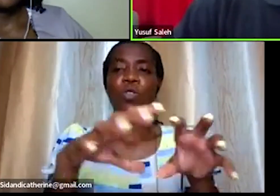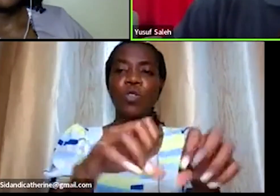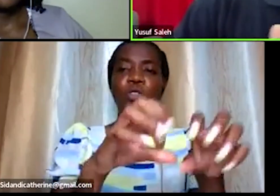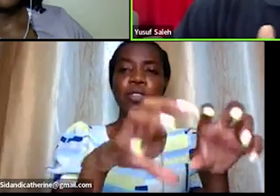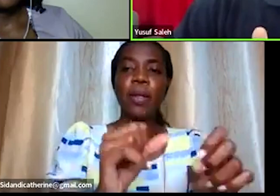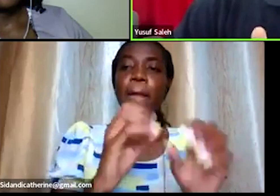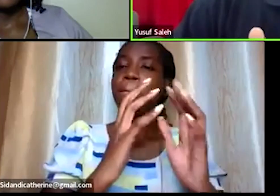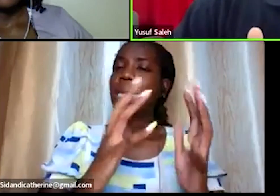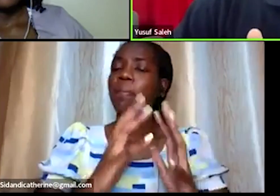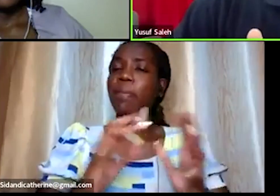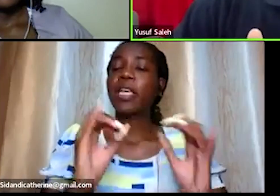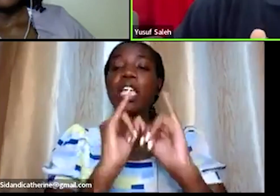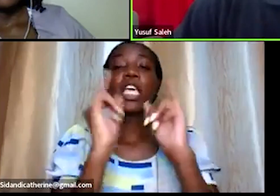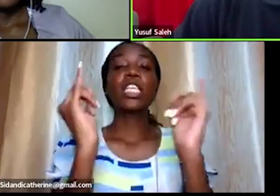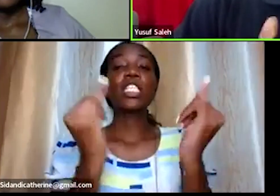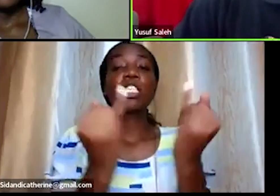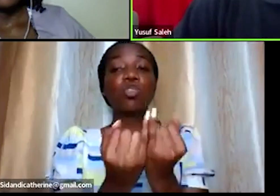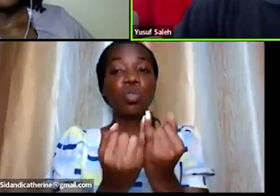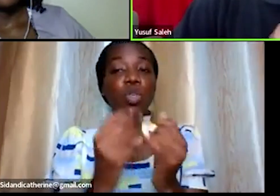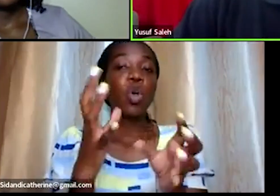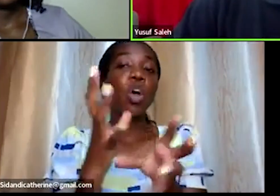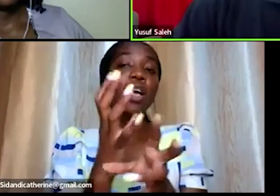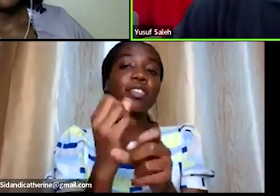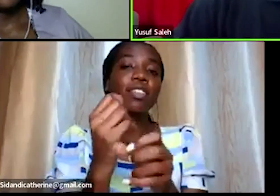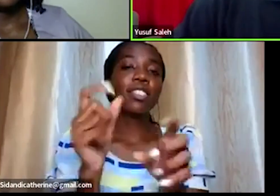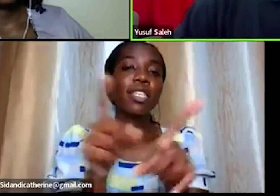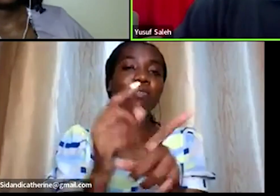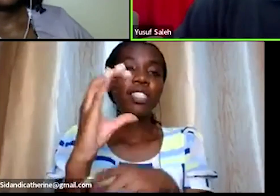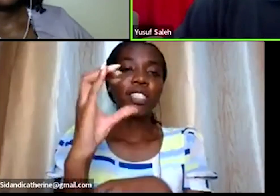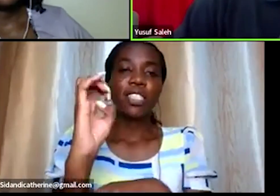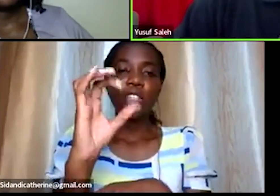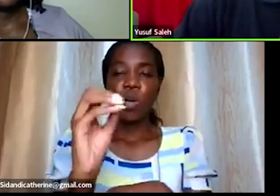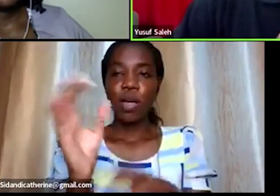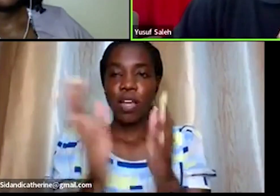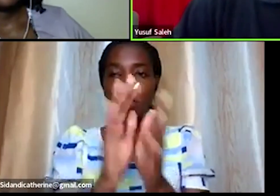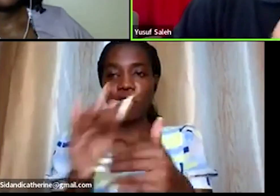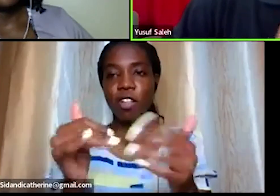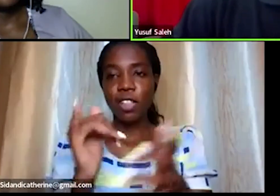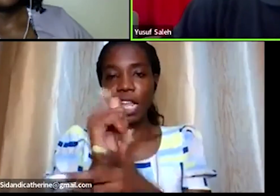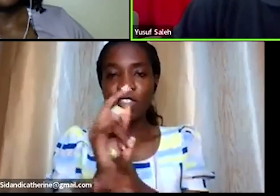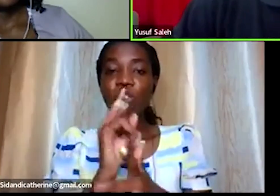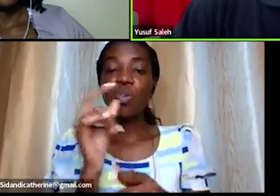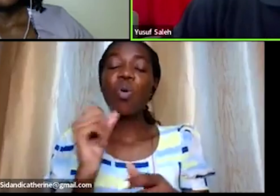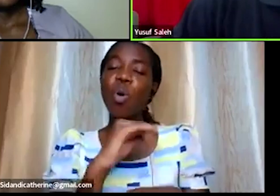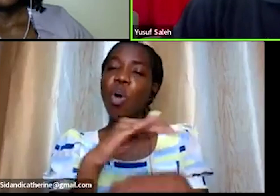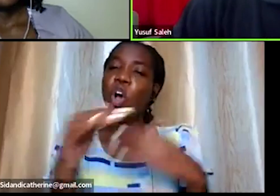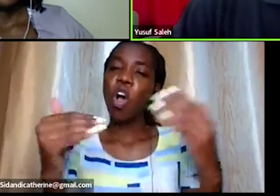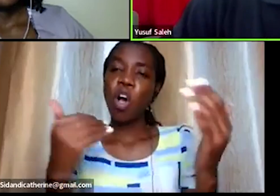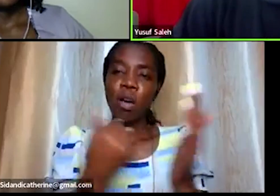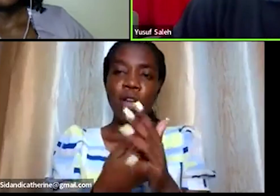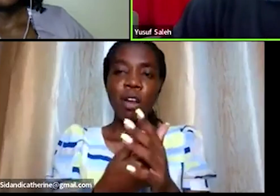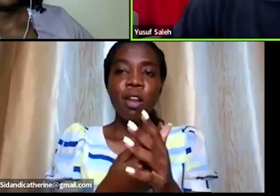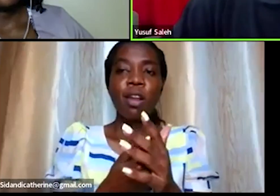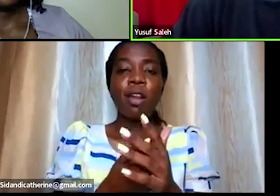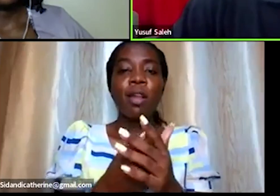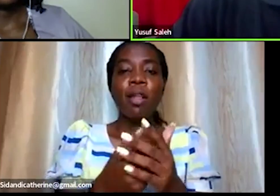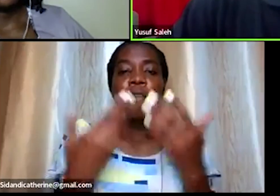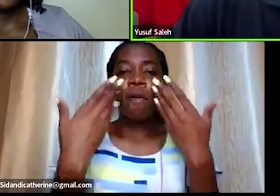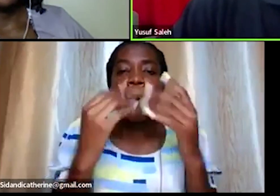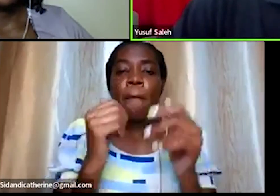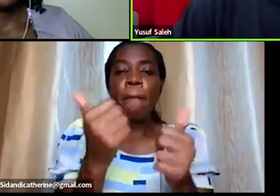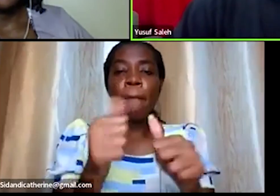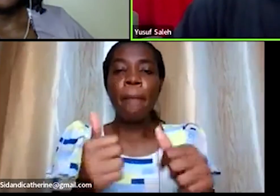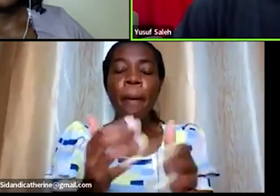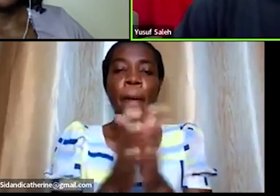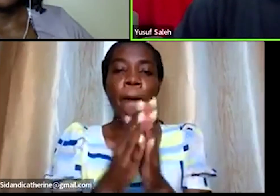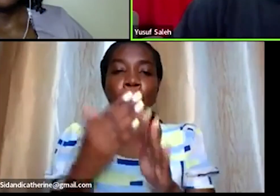institutions, organizations as CEOs and all that. So it's not all is not in vain, and all is not